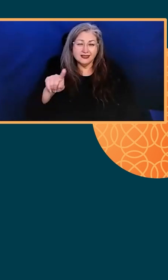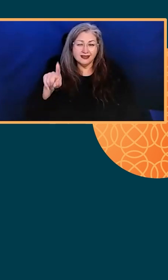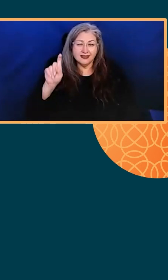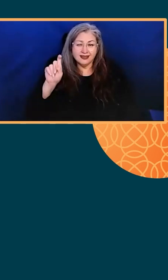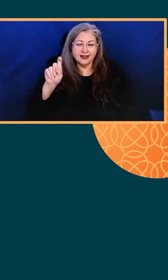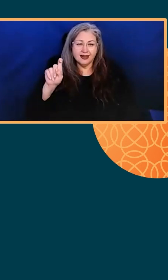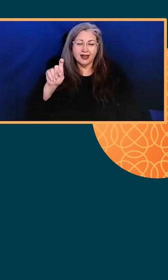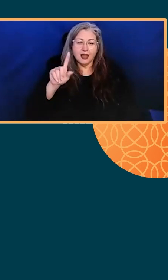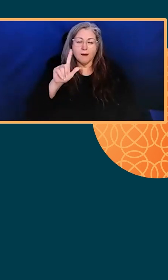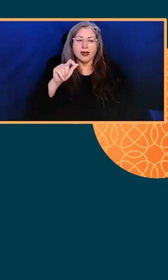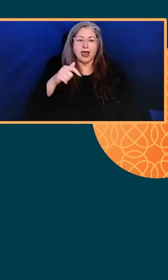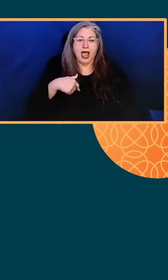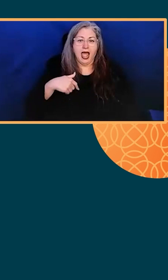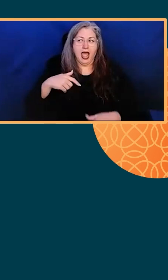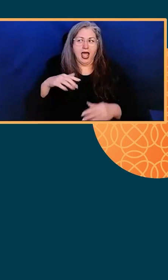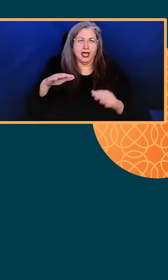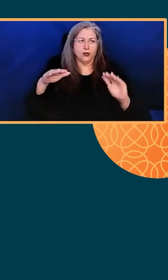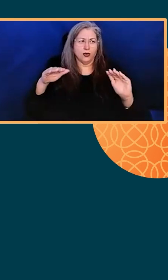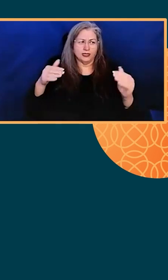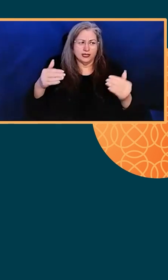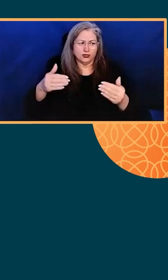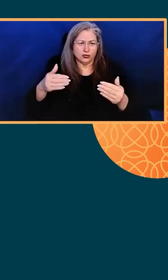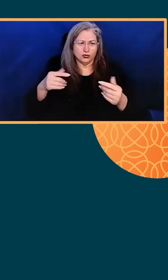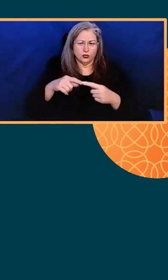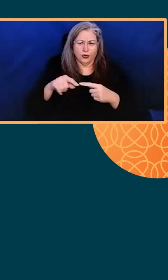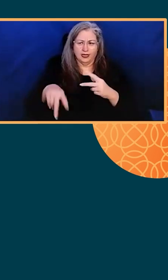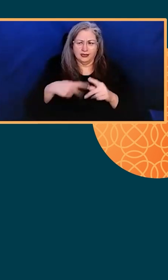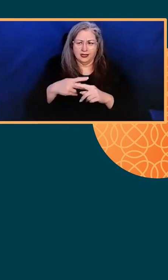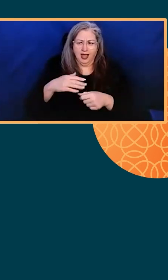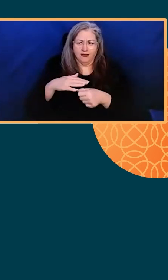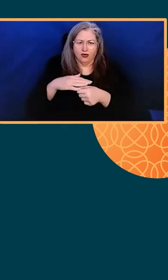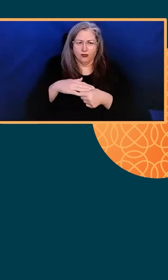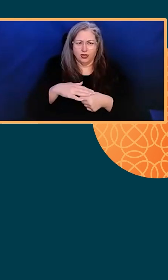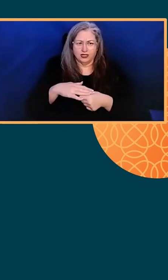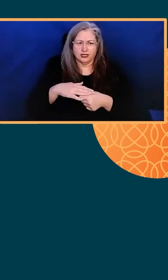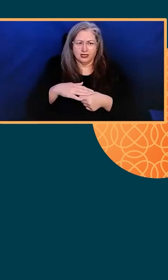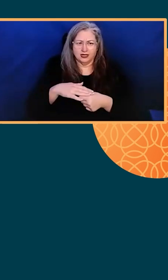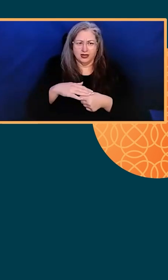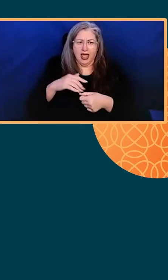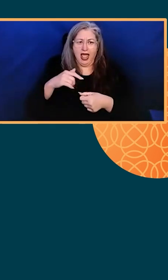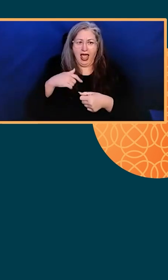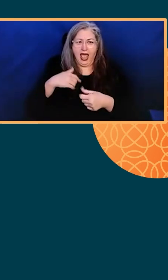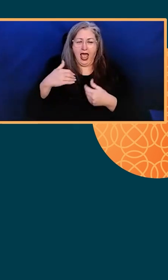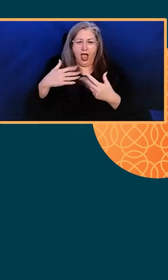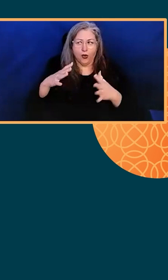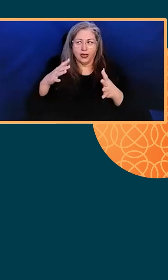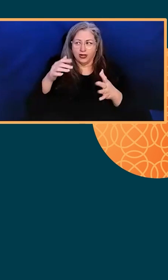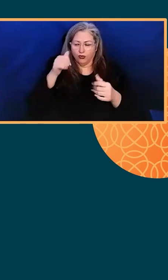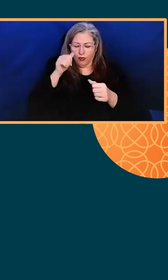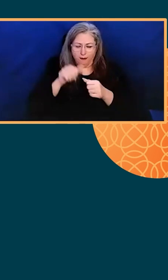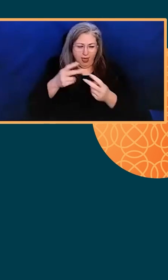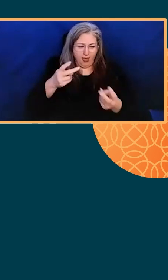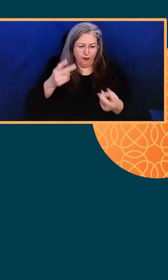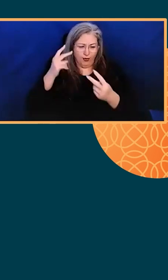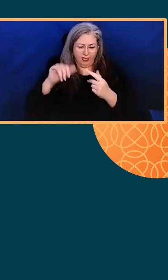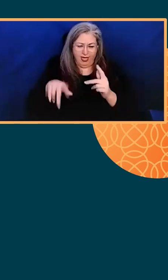I was introduced to this type of oppression. I have memories of this